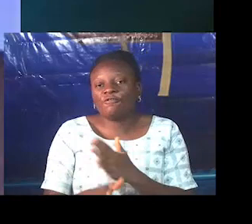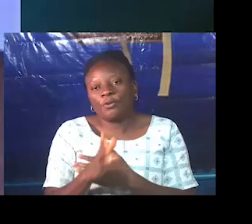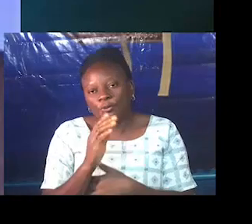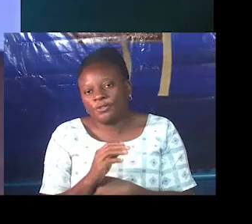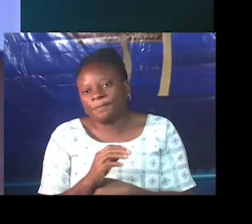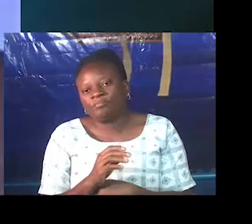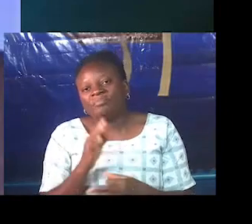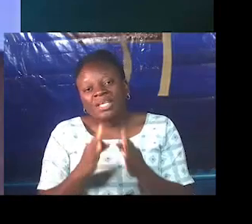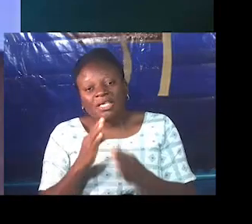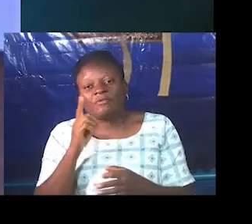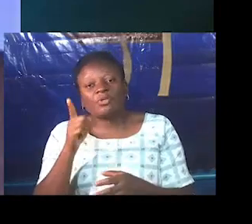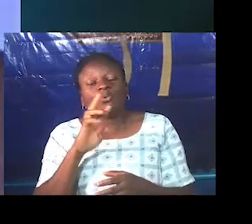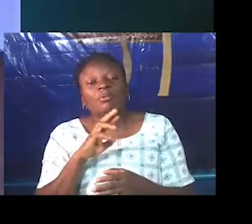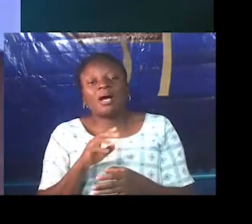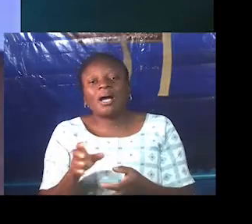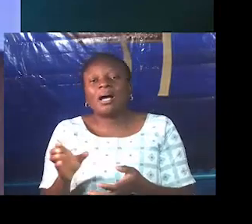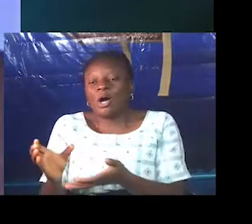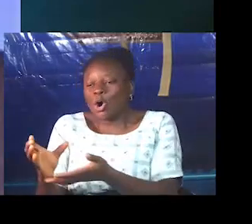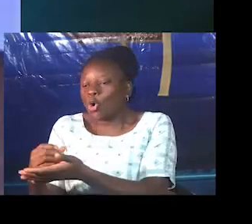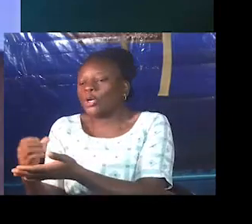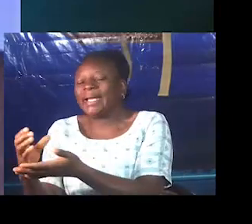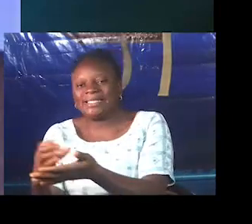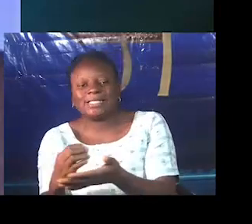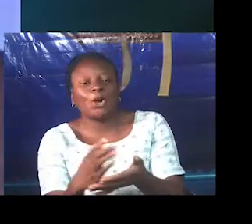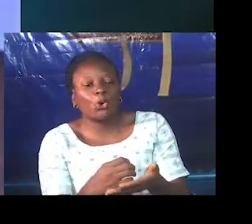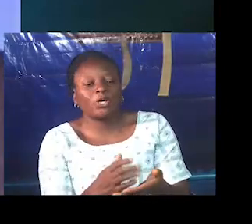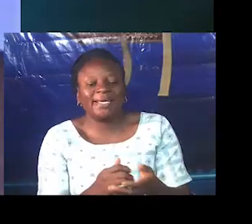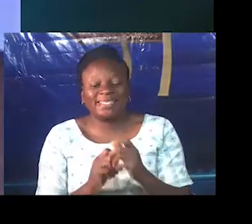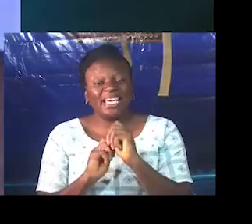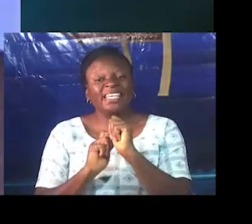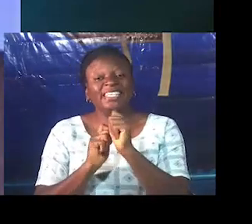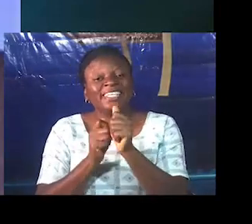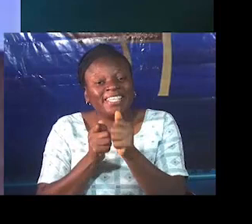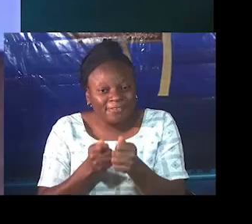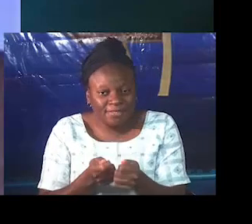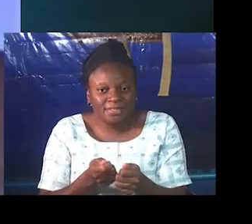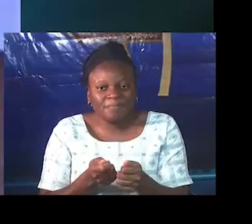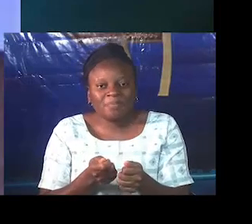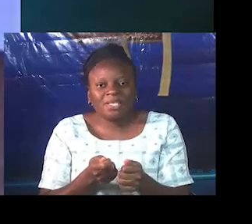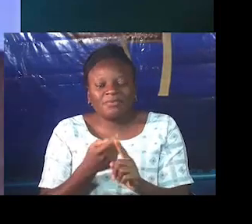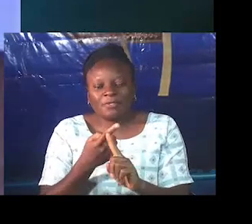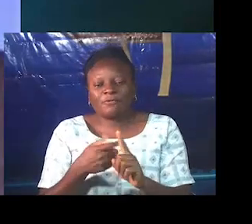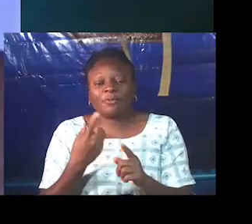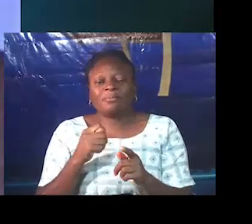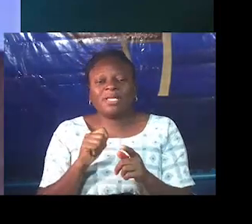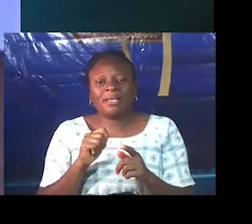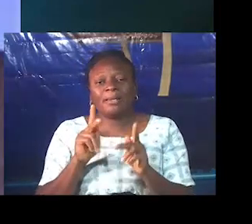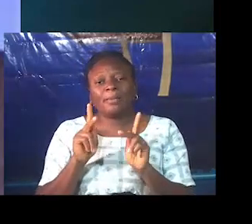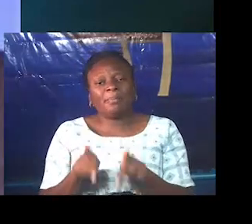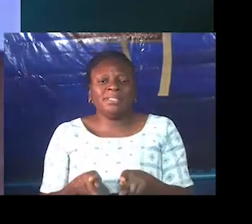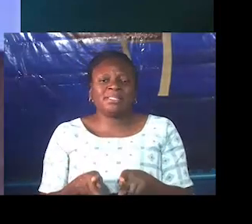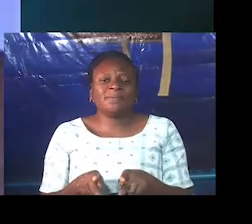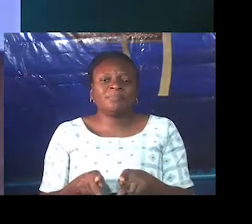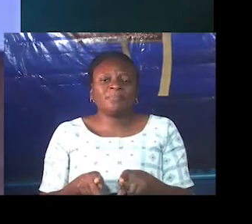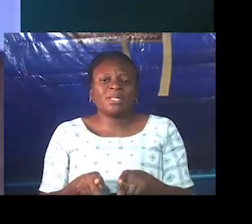before God points him to you. So by the time you are now praying, you will hear nothing else apart from